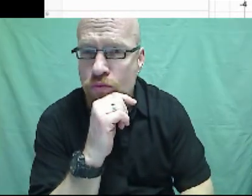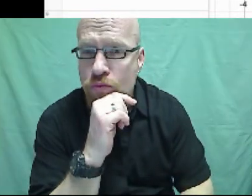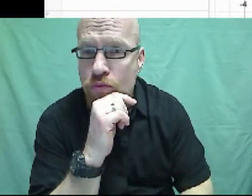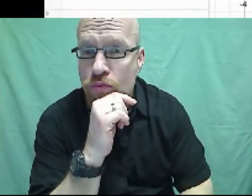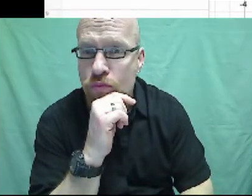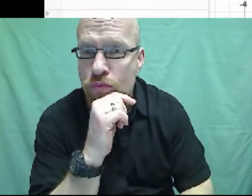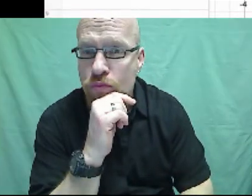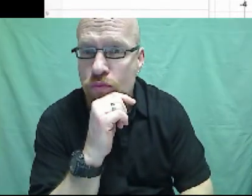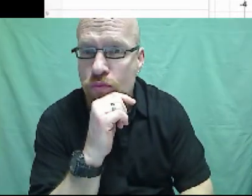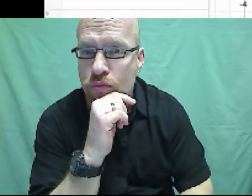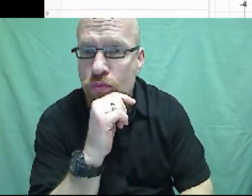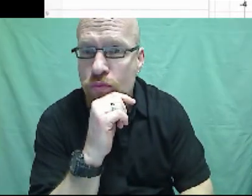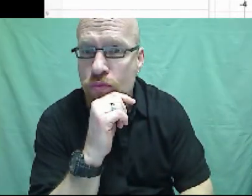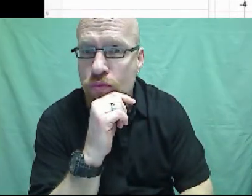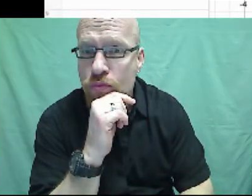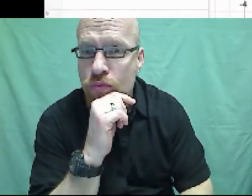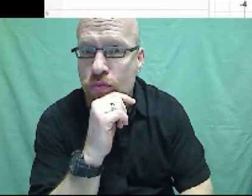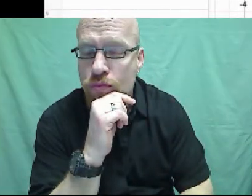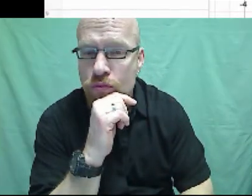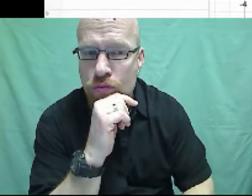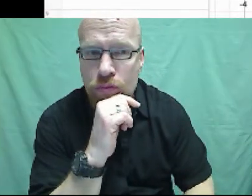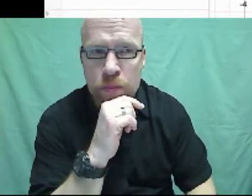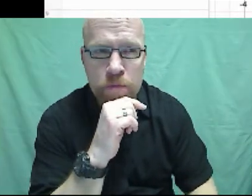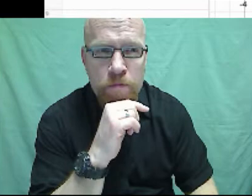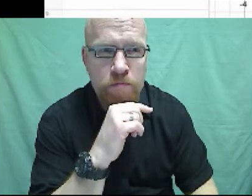there so it was clear you know what was going on.